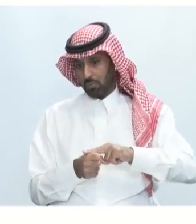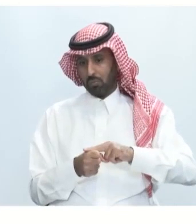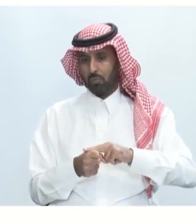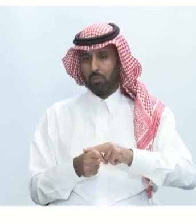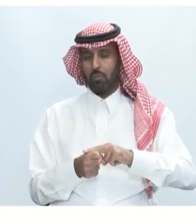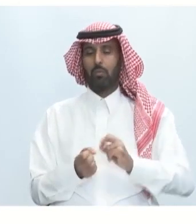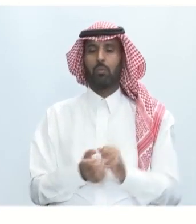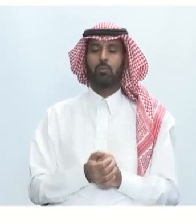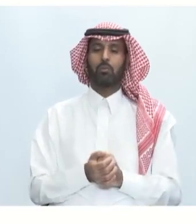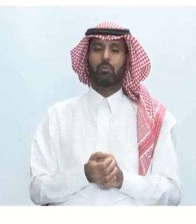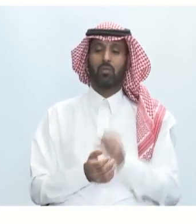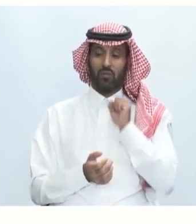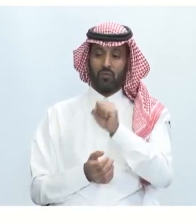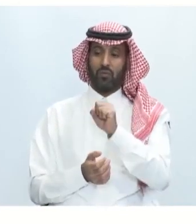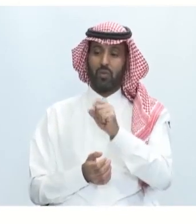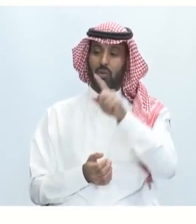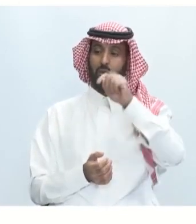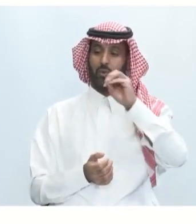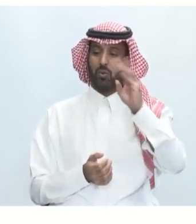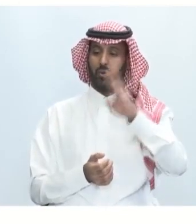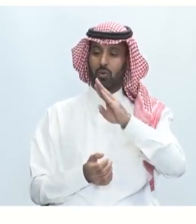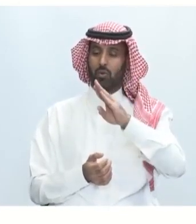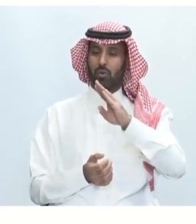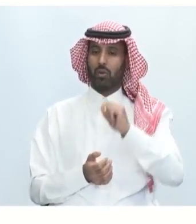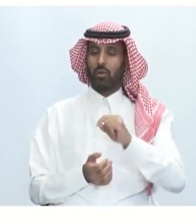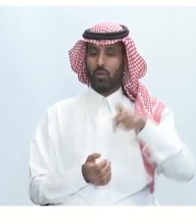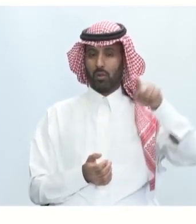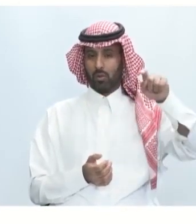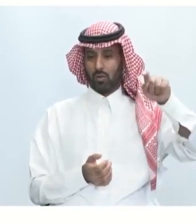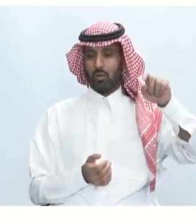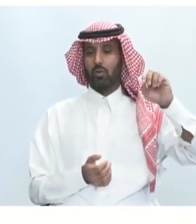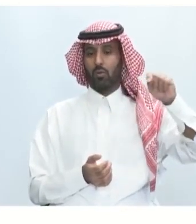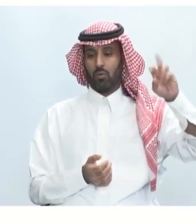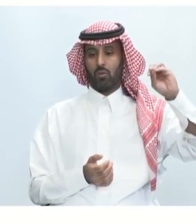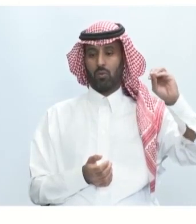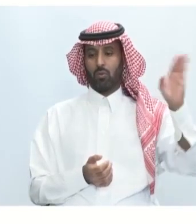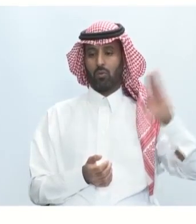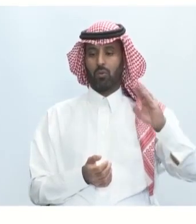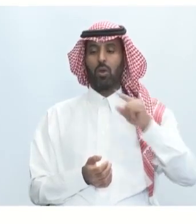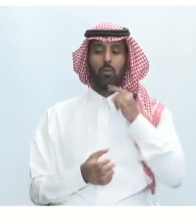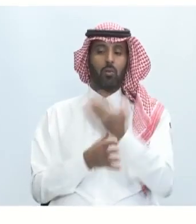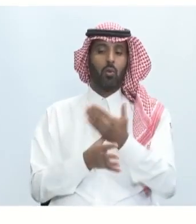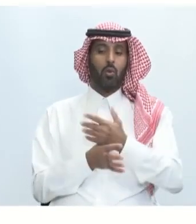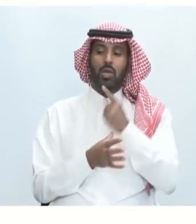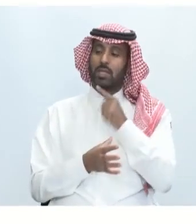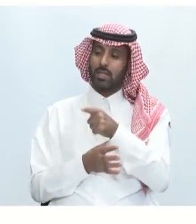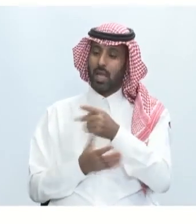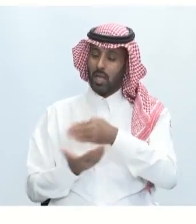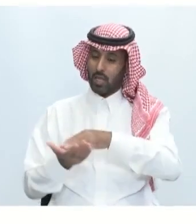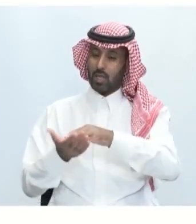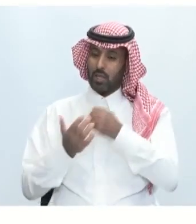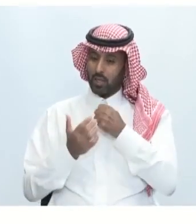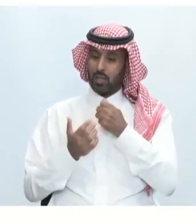him again. Is it for him or to him? Yes, of course, to him, because he is the receiver